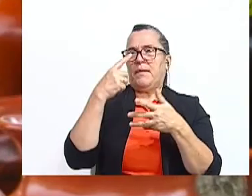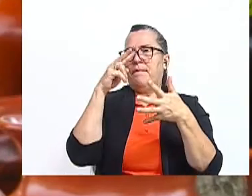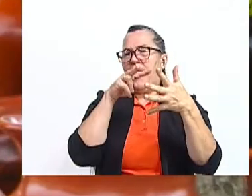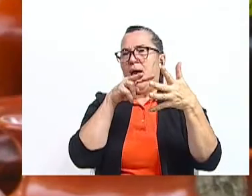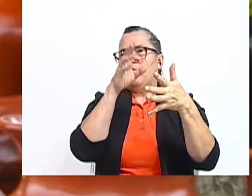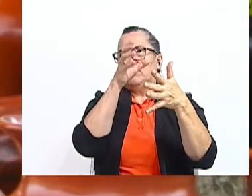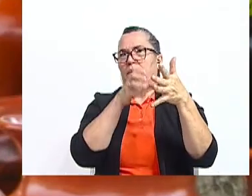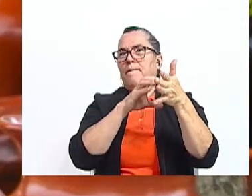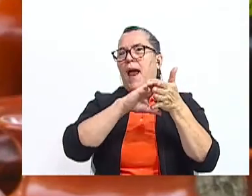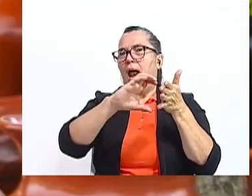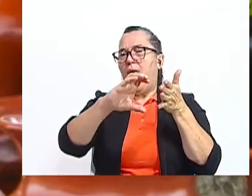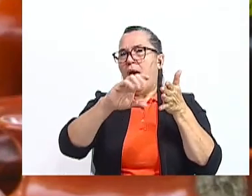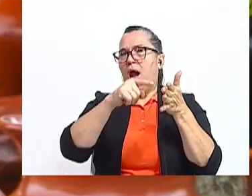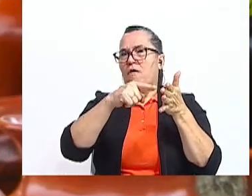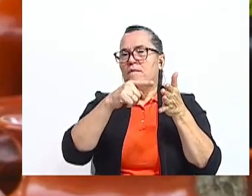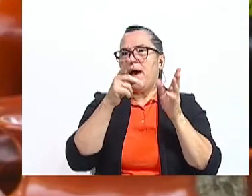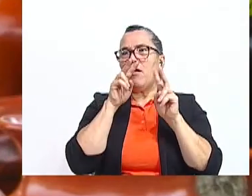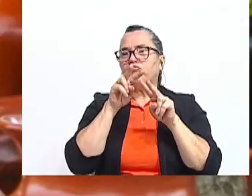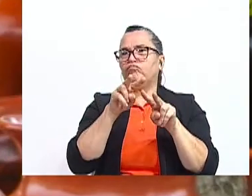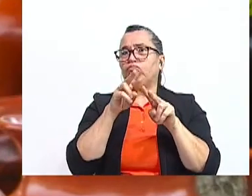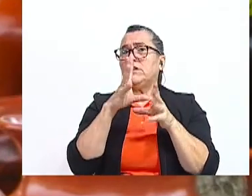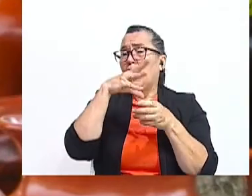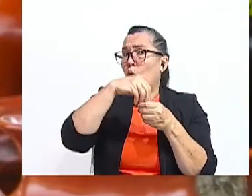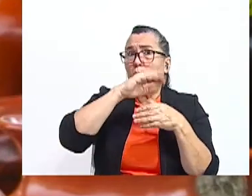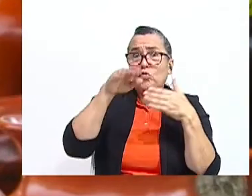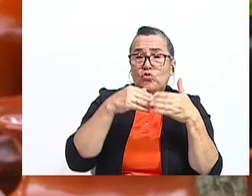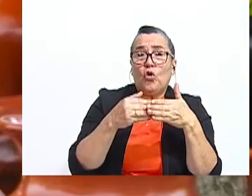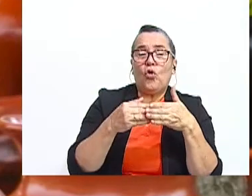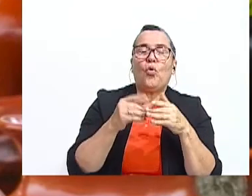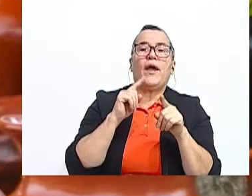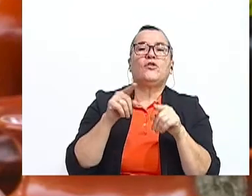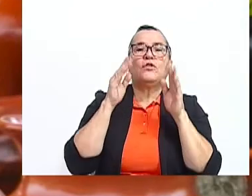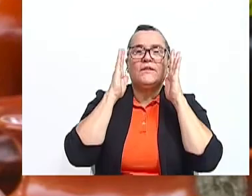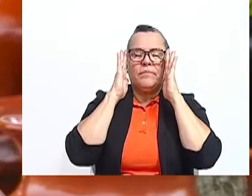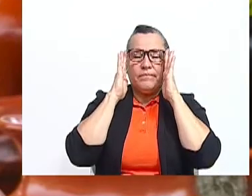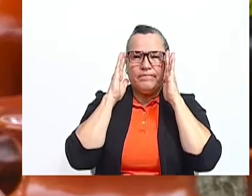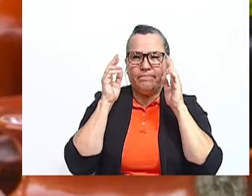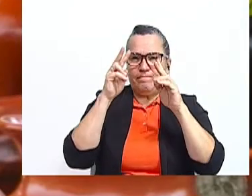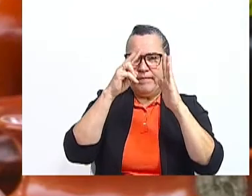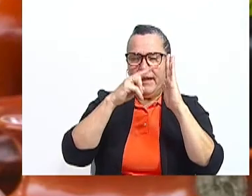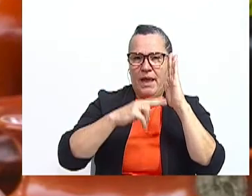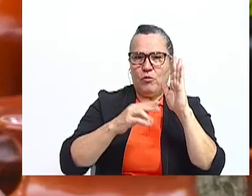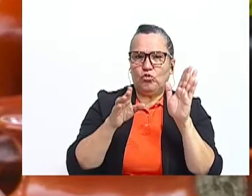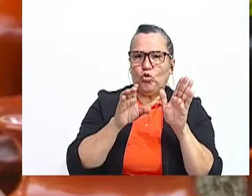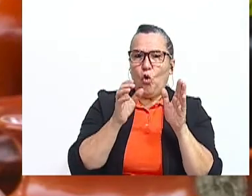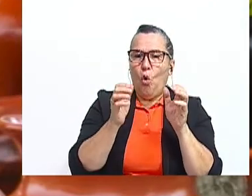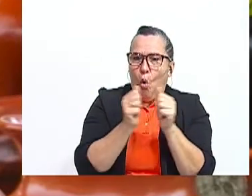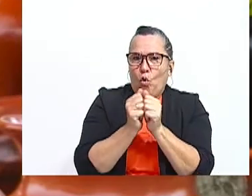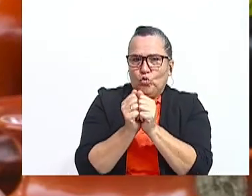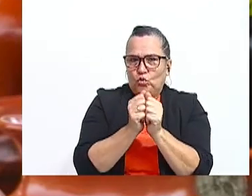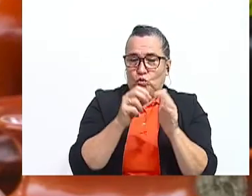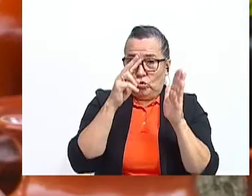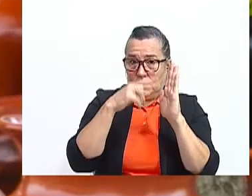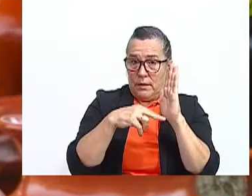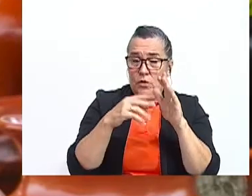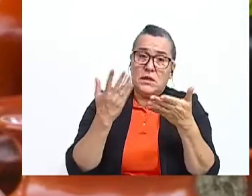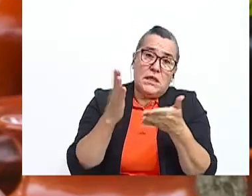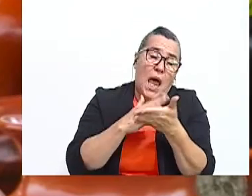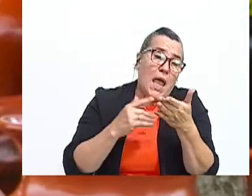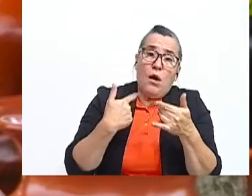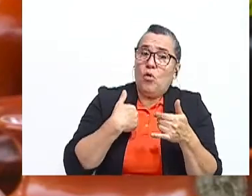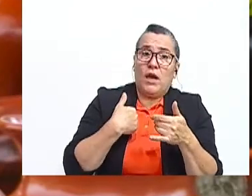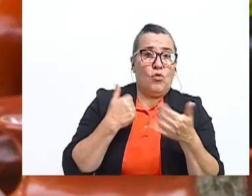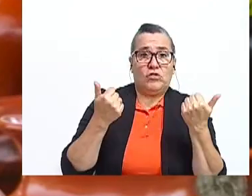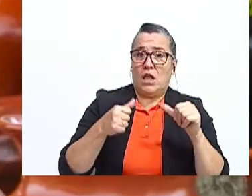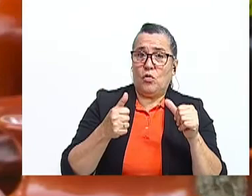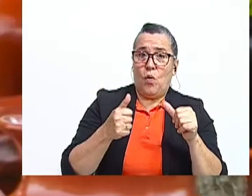paragraph, okay, in order to see if we include everything. So let's read it together. And then if there is something that is not